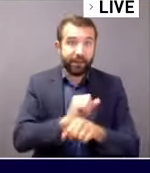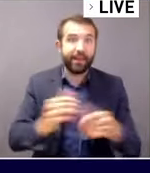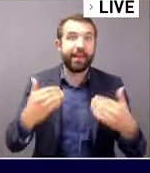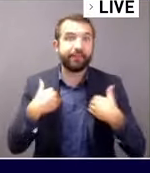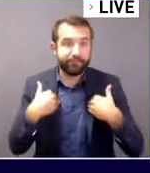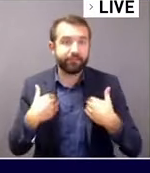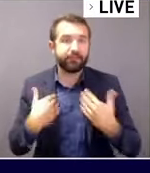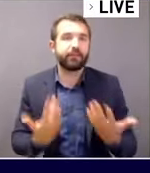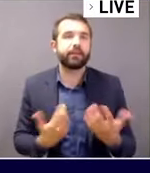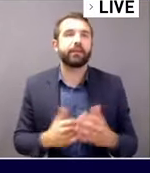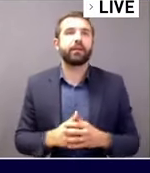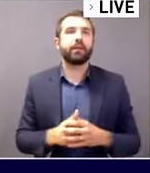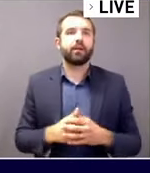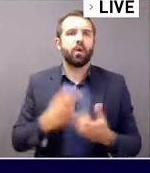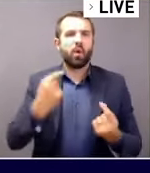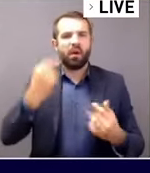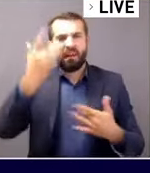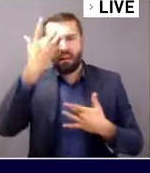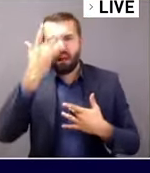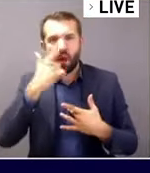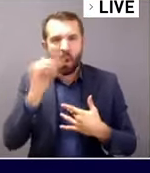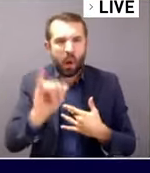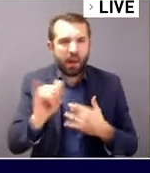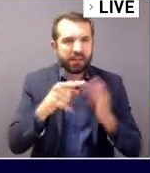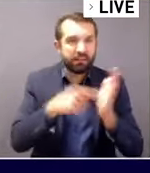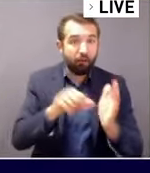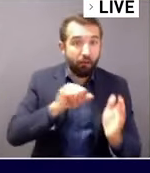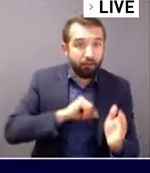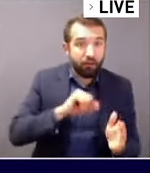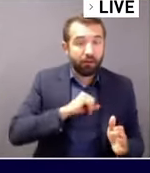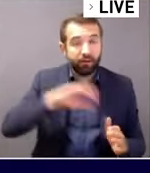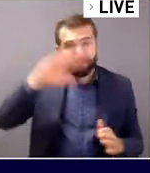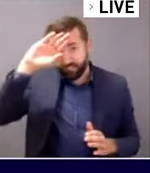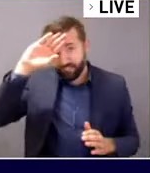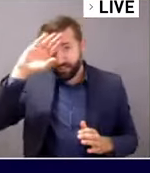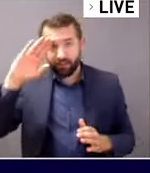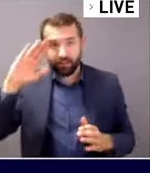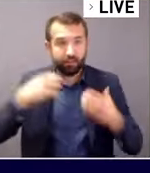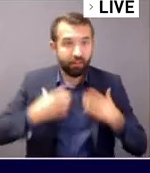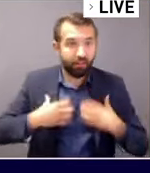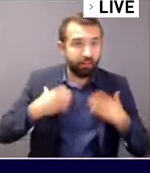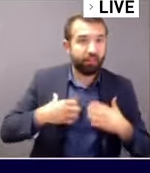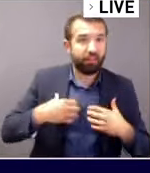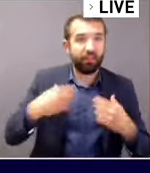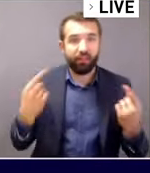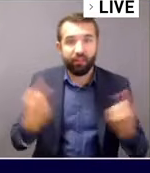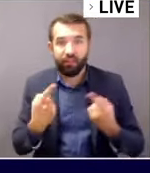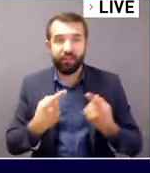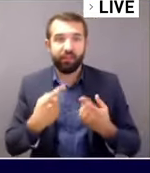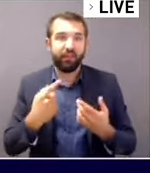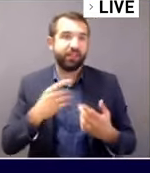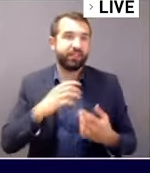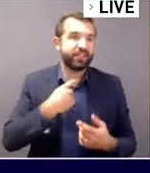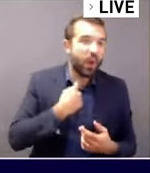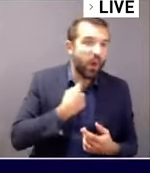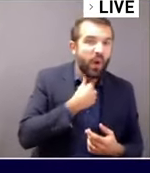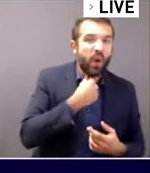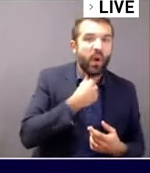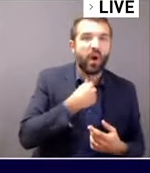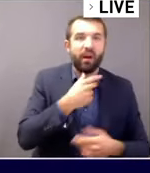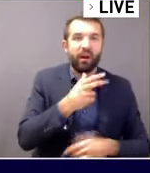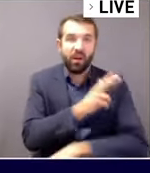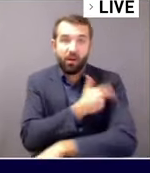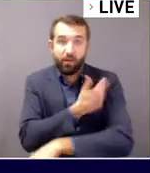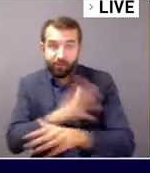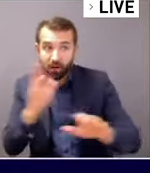gonna discuss any symptoms you might have had, whether you were hospitalized, and whether you've got any underlying health